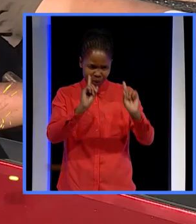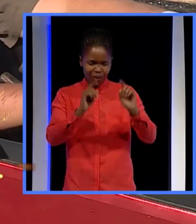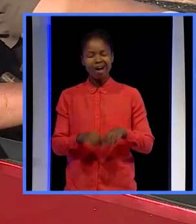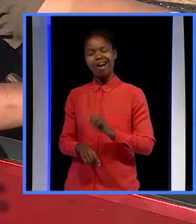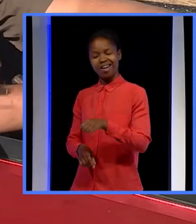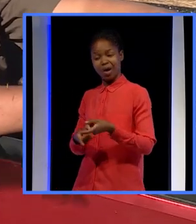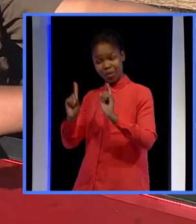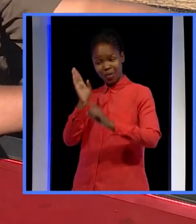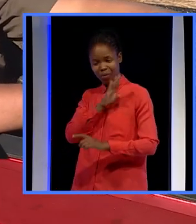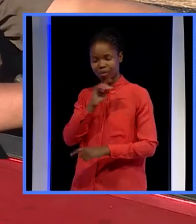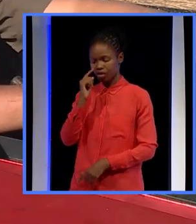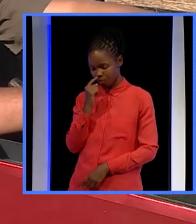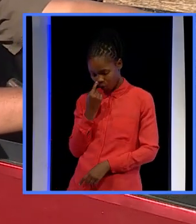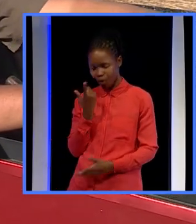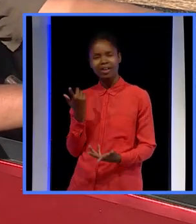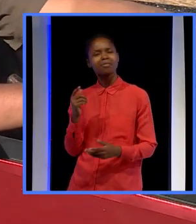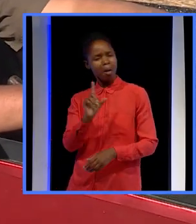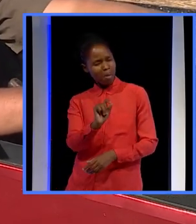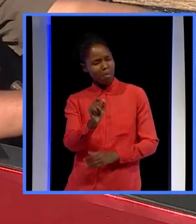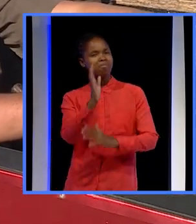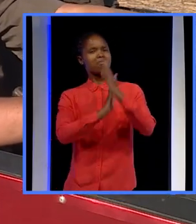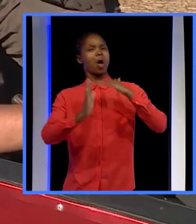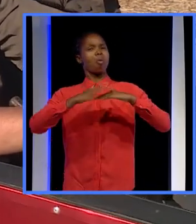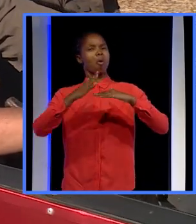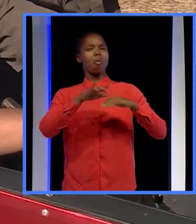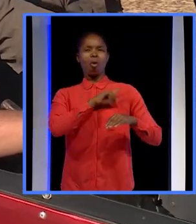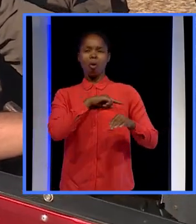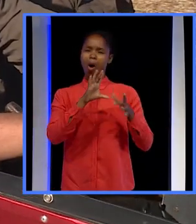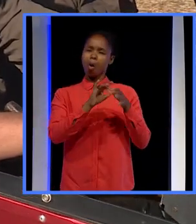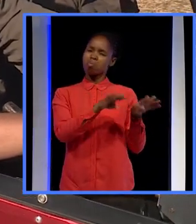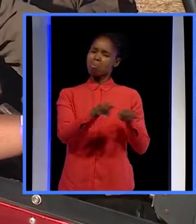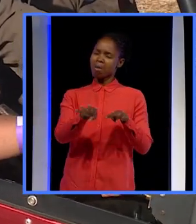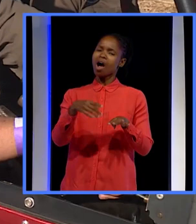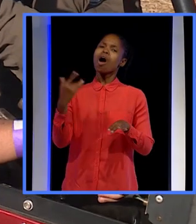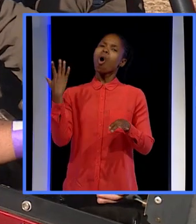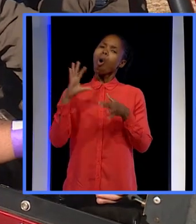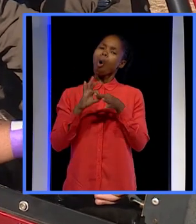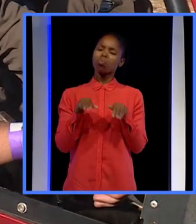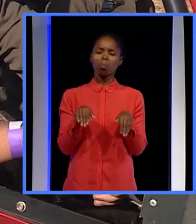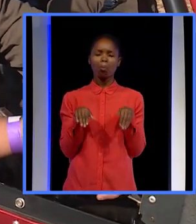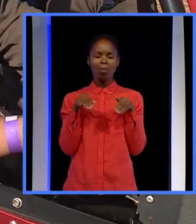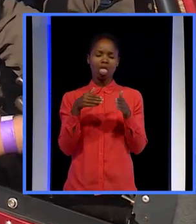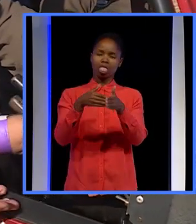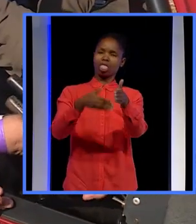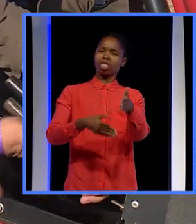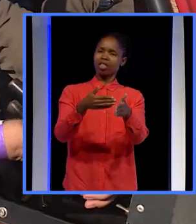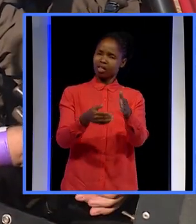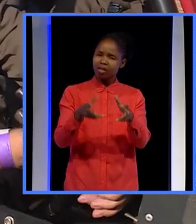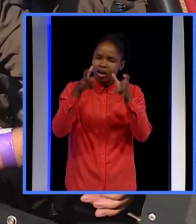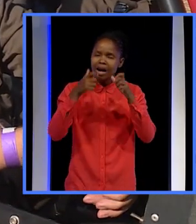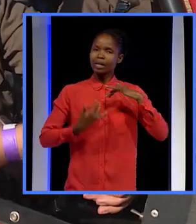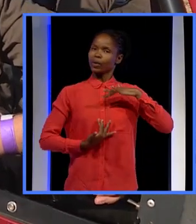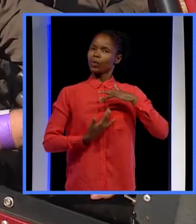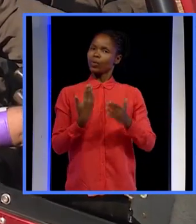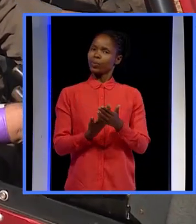Yeah? So what are you doing? Tell me more about this because I'm trying to get people at home who are actually struggling with doing something with their life. Why are you doing